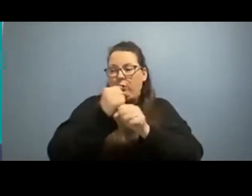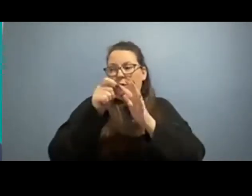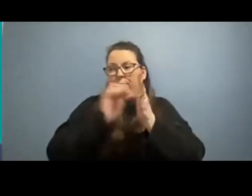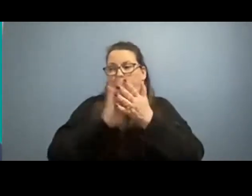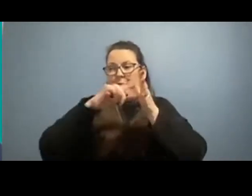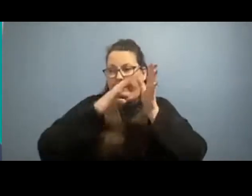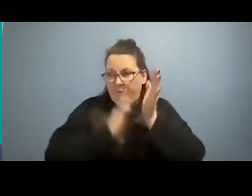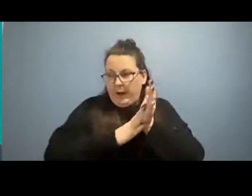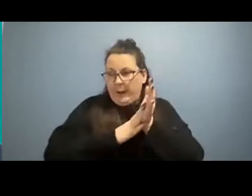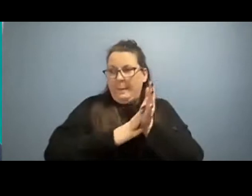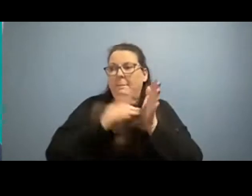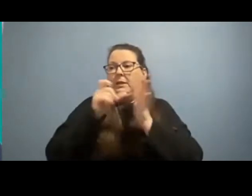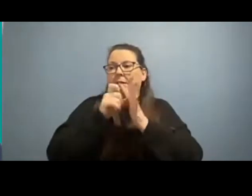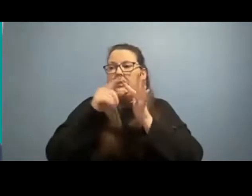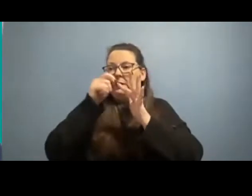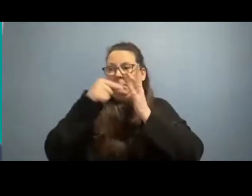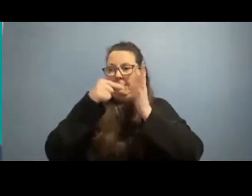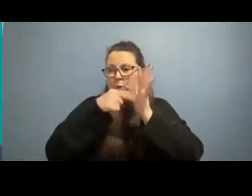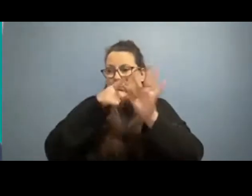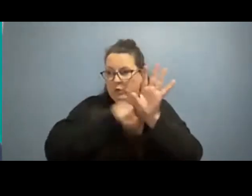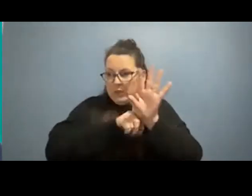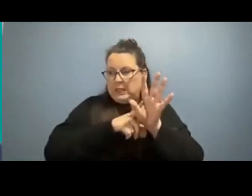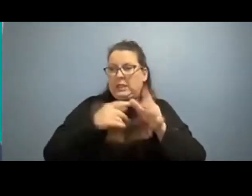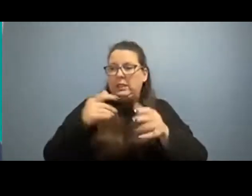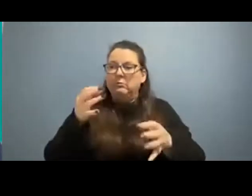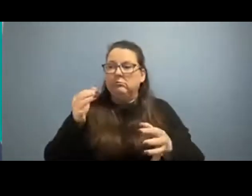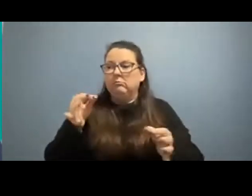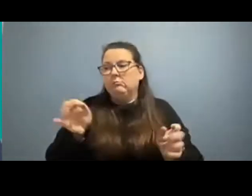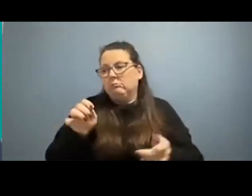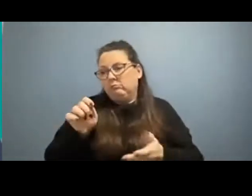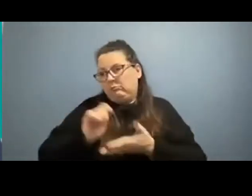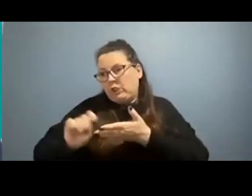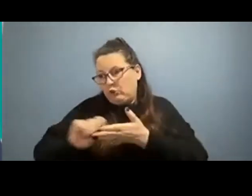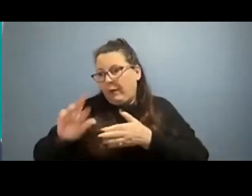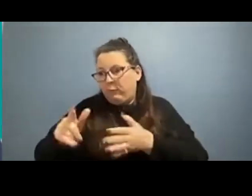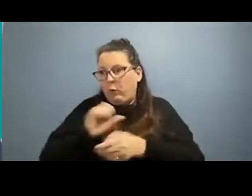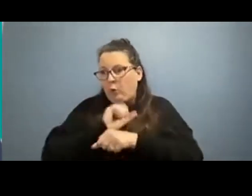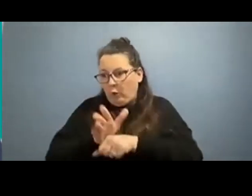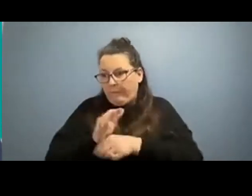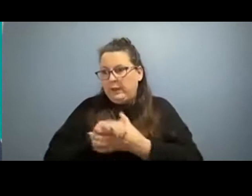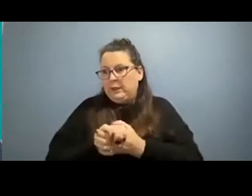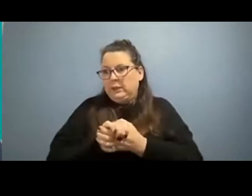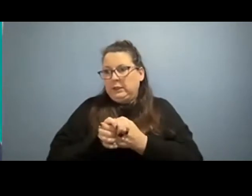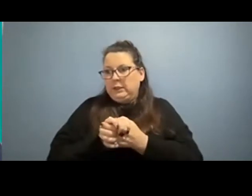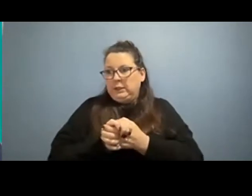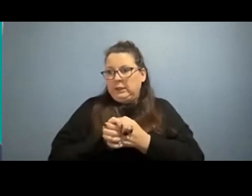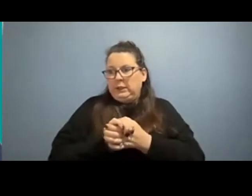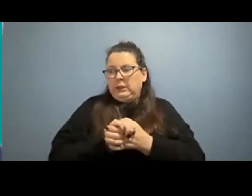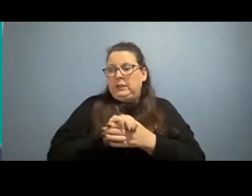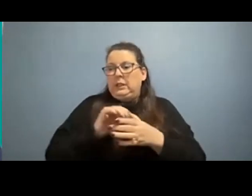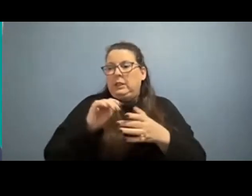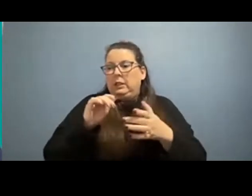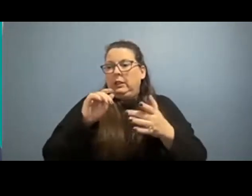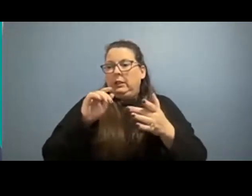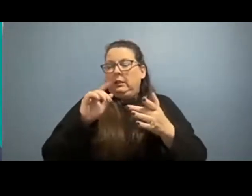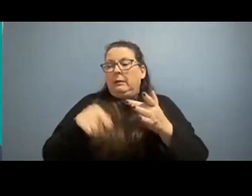Mo Baptista, Director, Data of Intelligence, Modelling and Epidemiology for COVID-19 Response for the